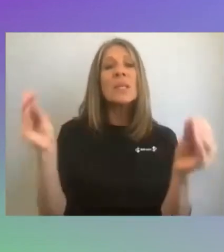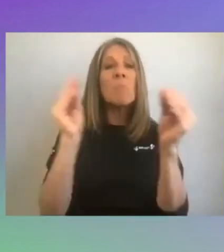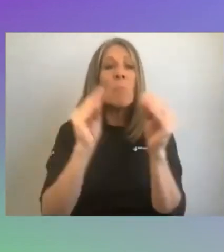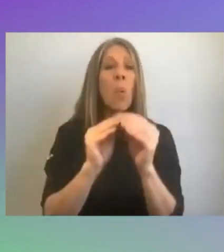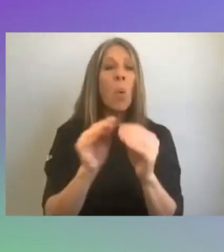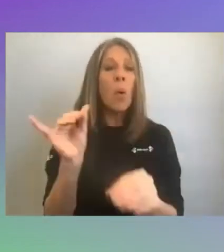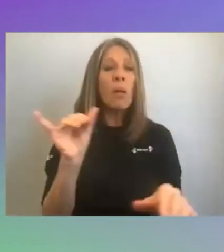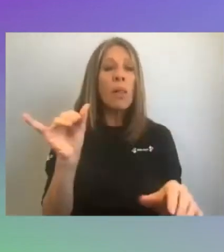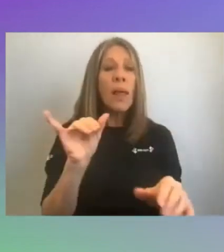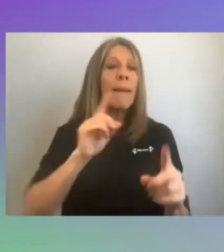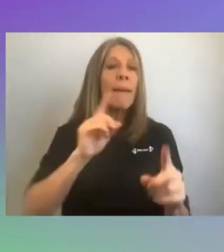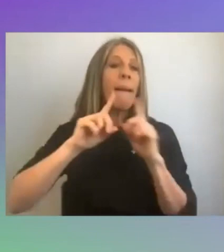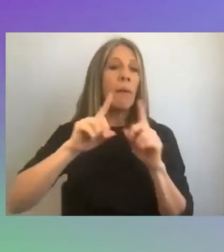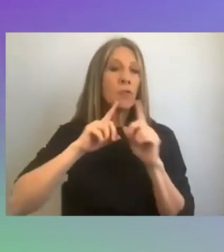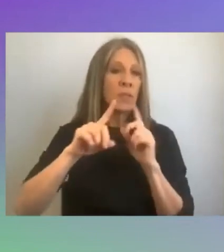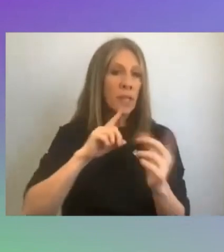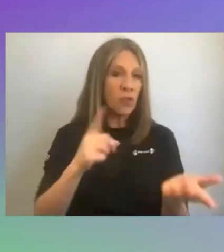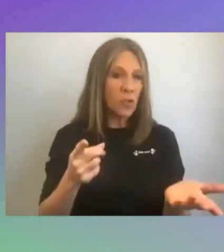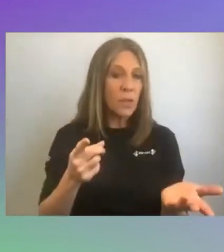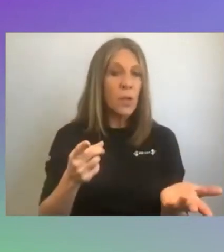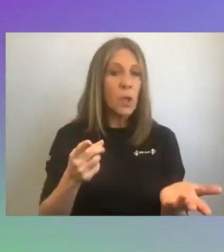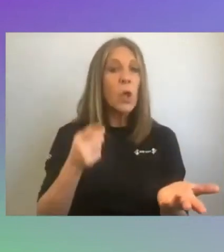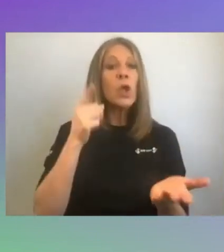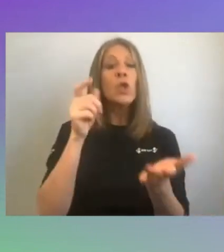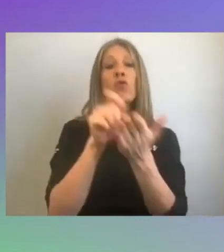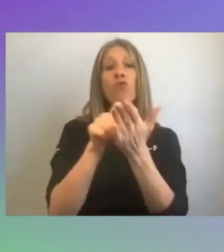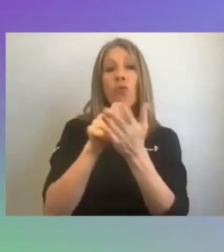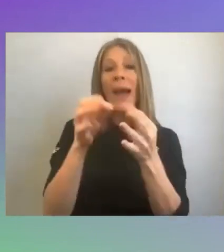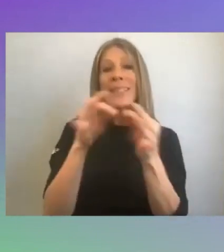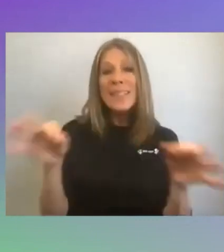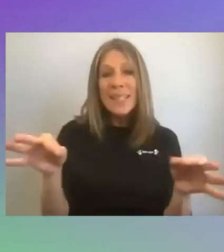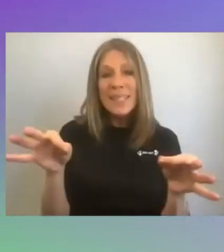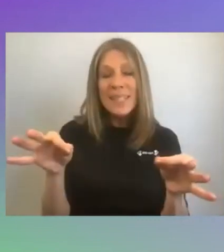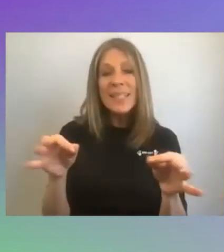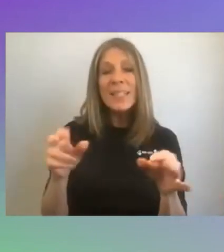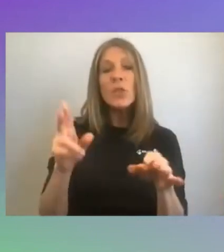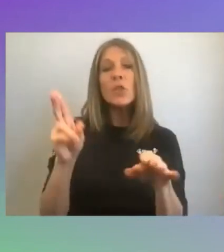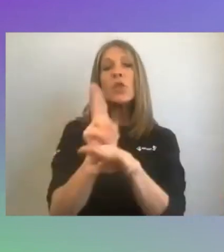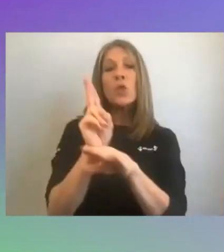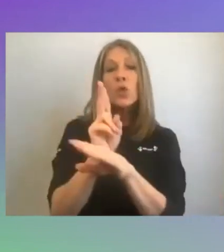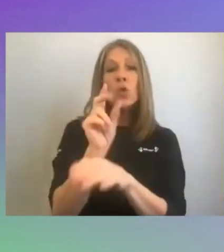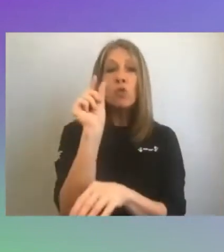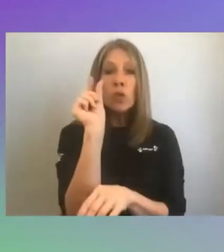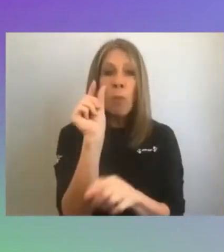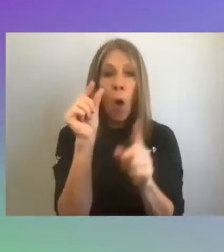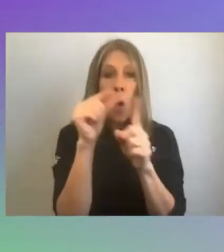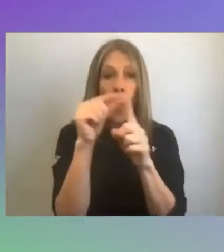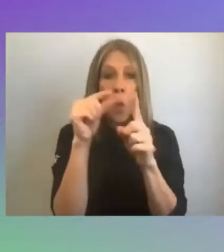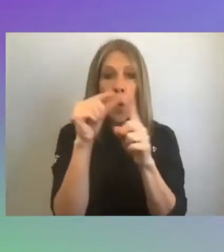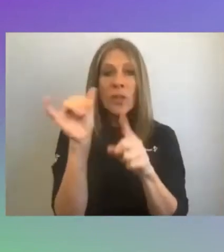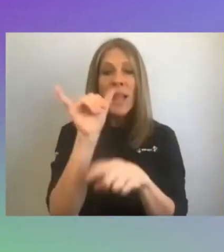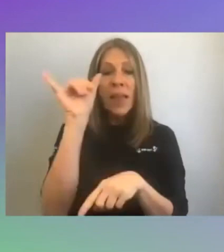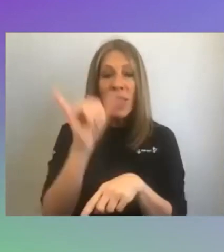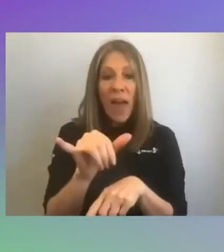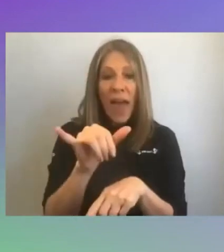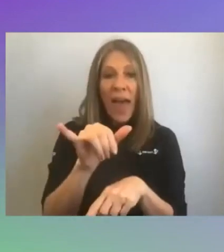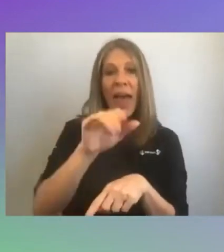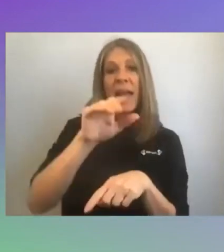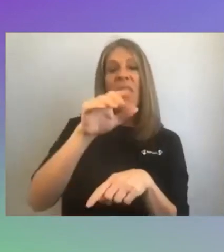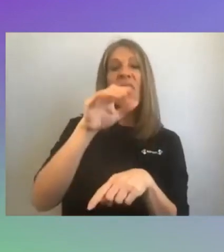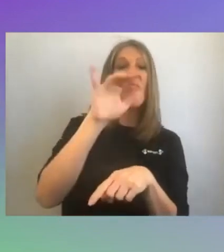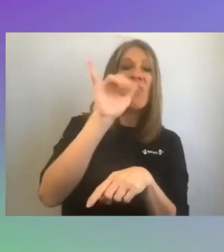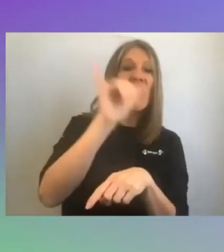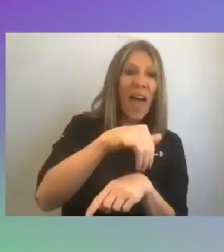like a conversation, right? You write sentences, you use small words like that and the and my